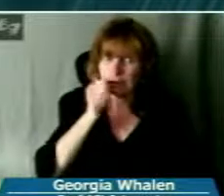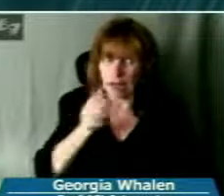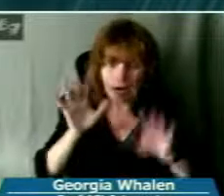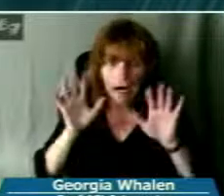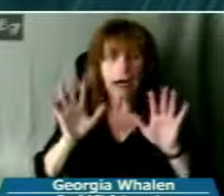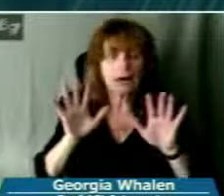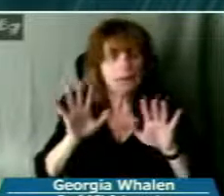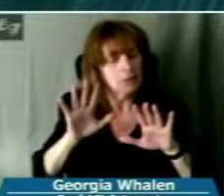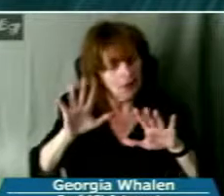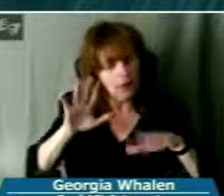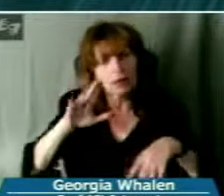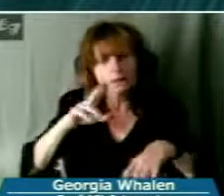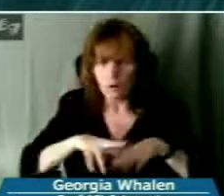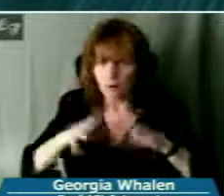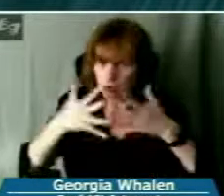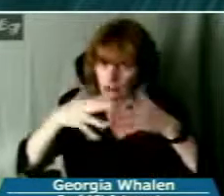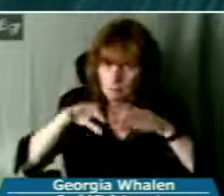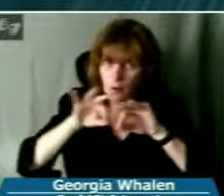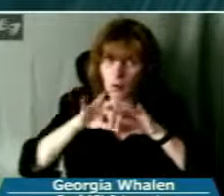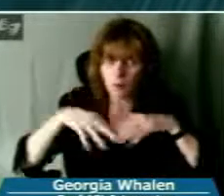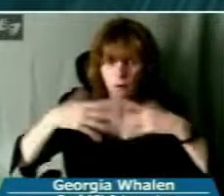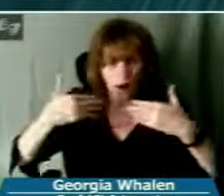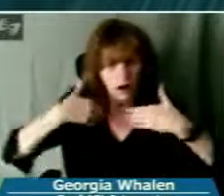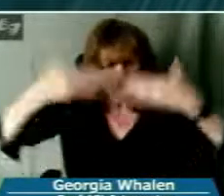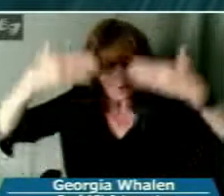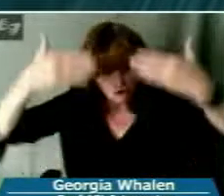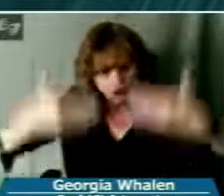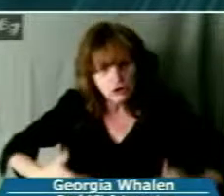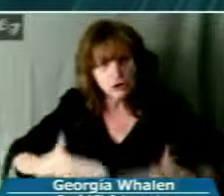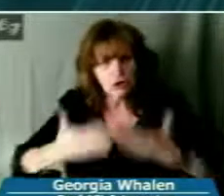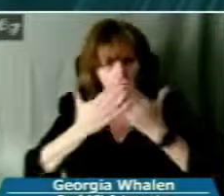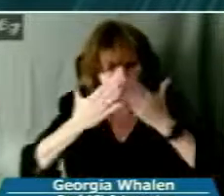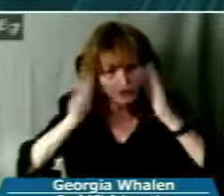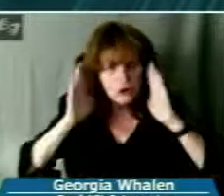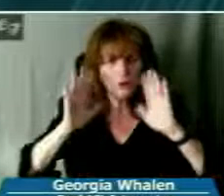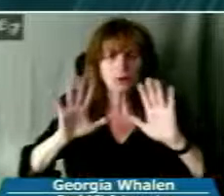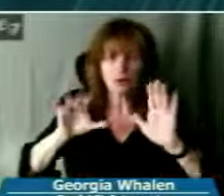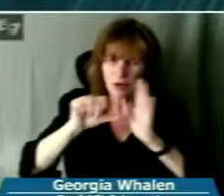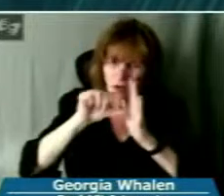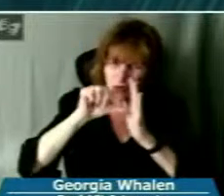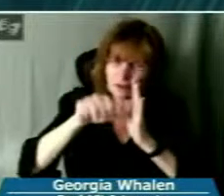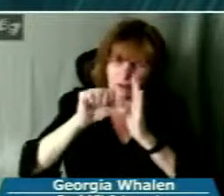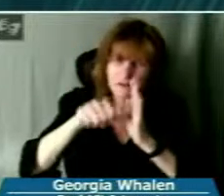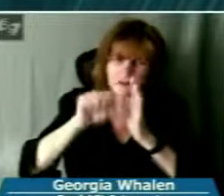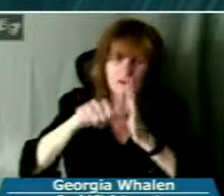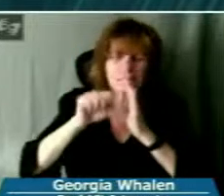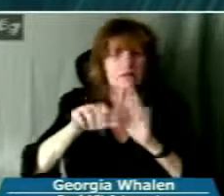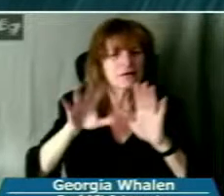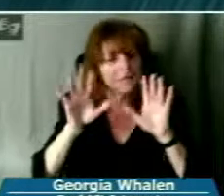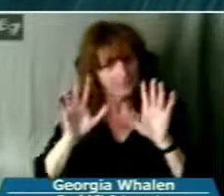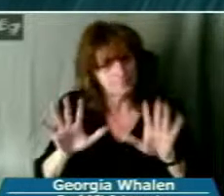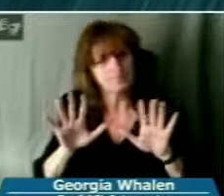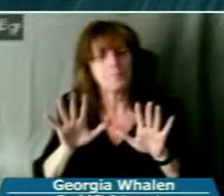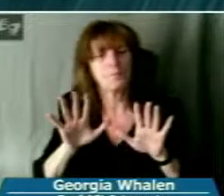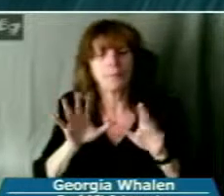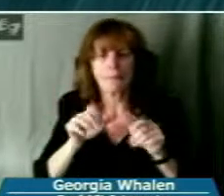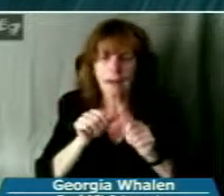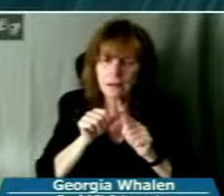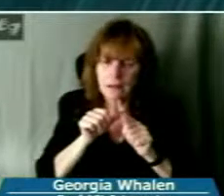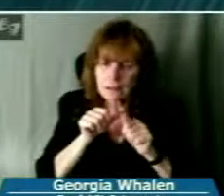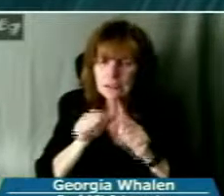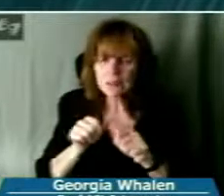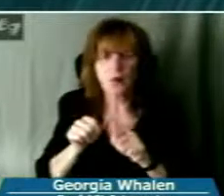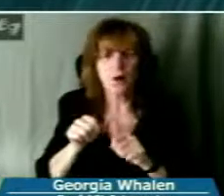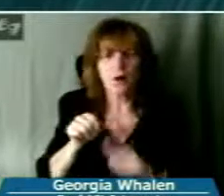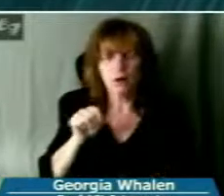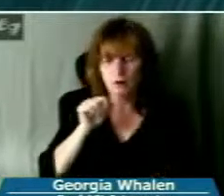that do not avoid getting your underlying healthcare issues looked after.